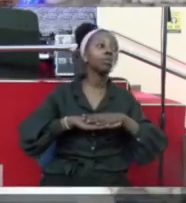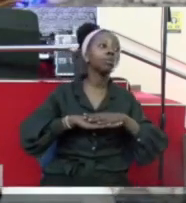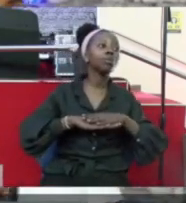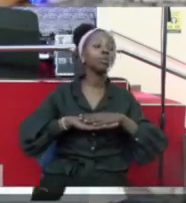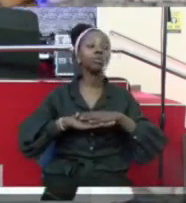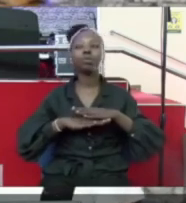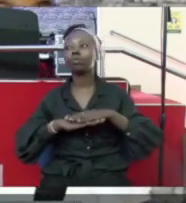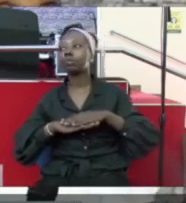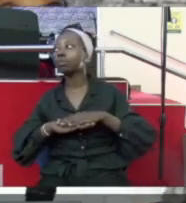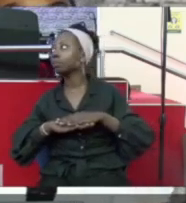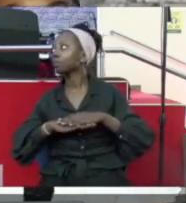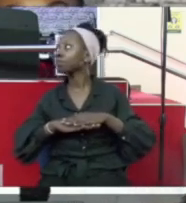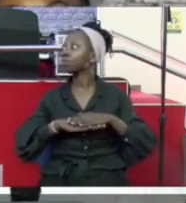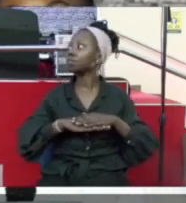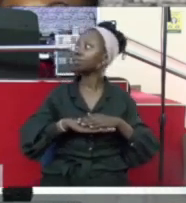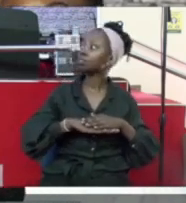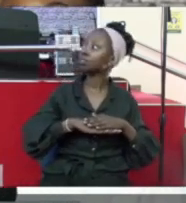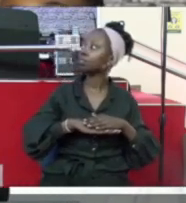good.